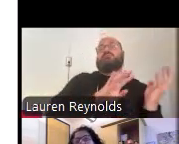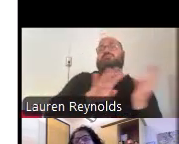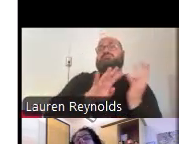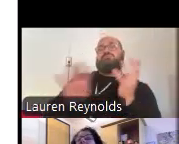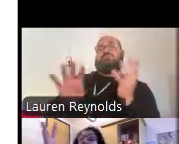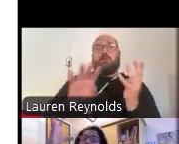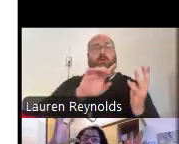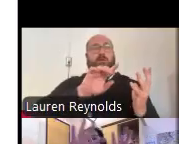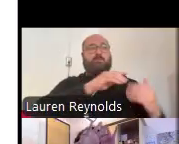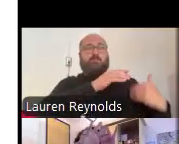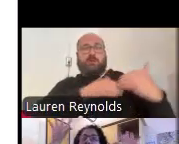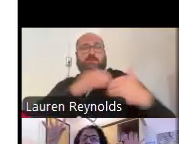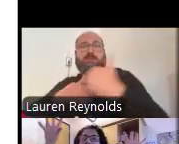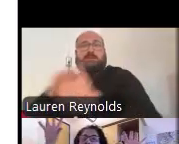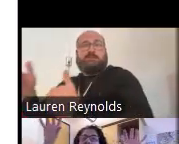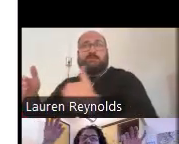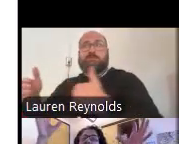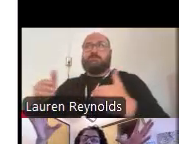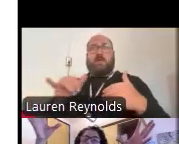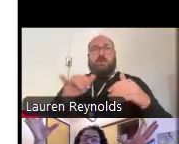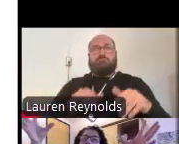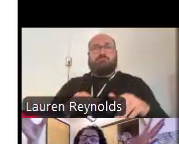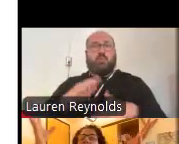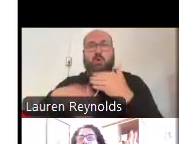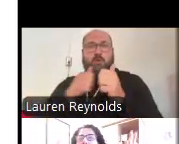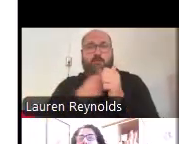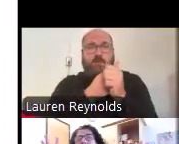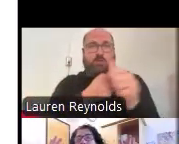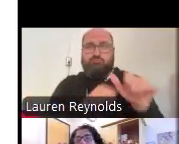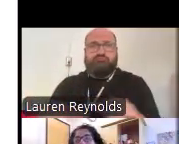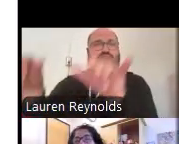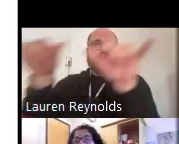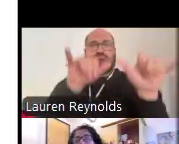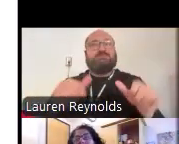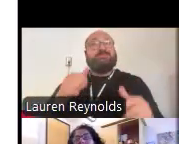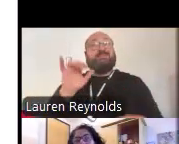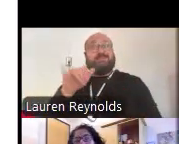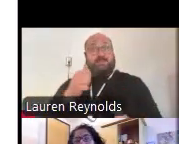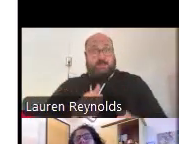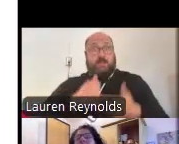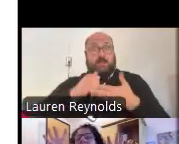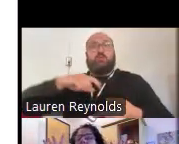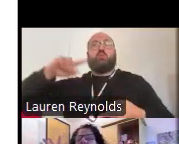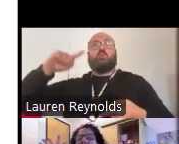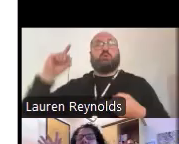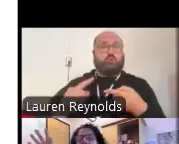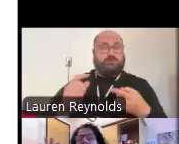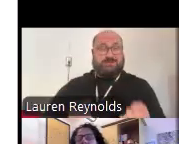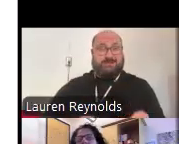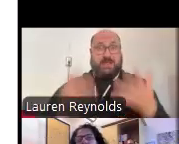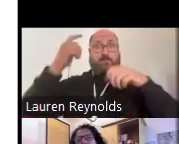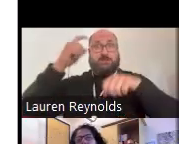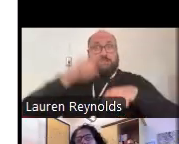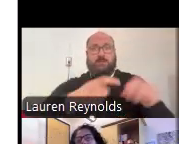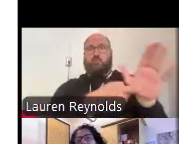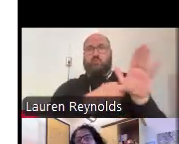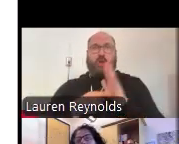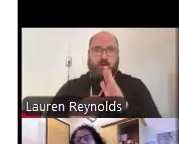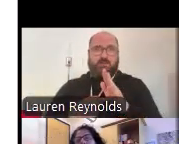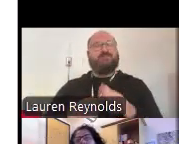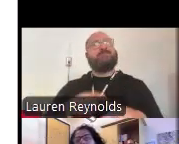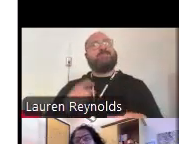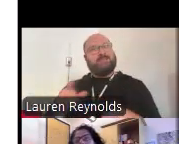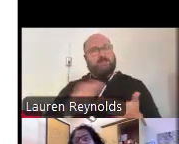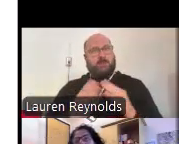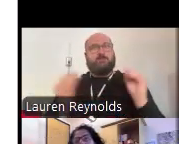all primary care providers so that it's to help reduce the time it takes, make it more efficient and effective to